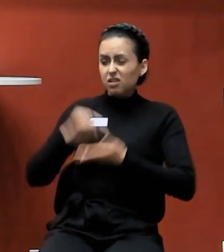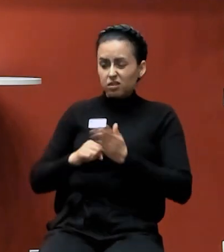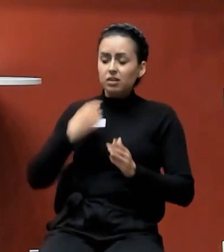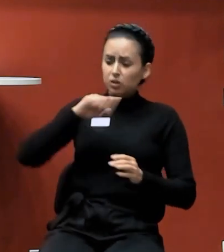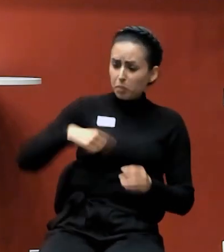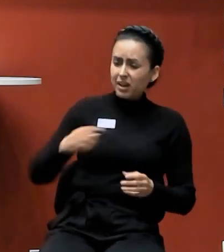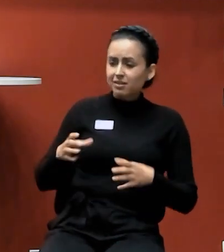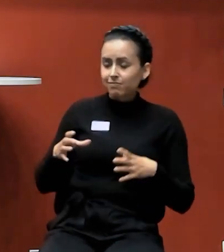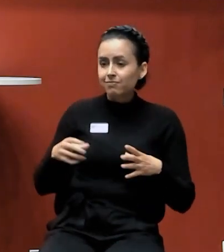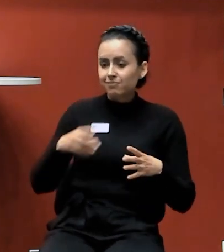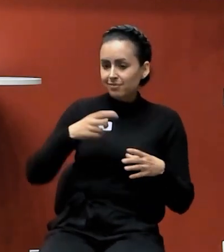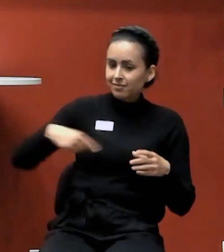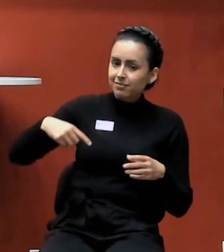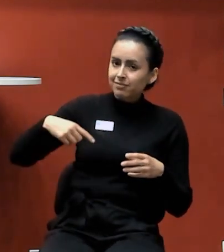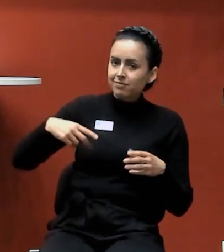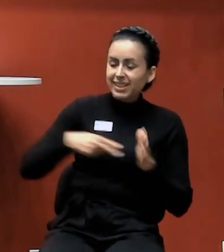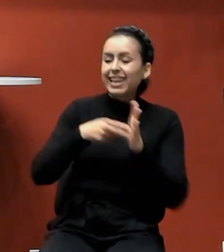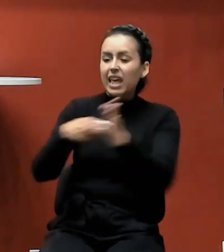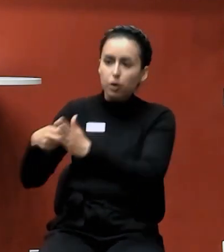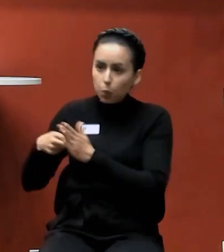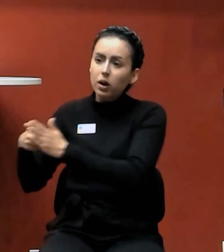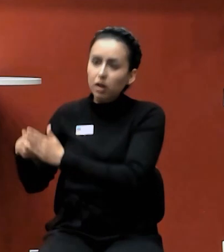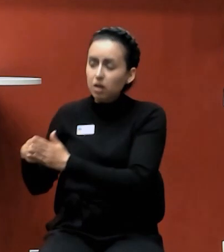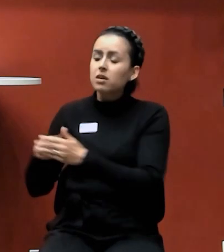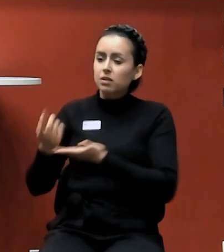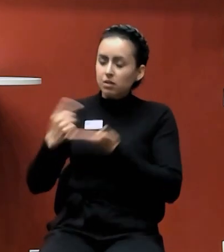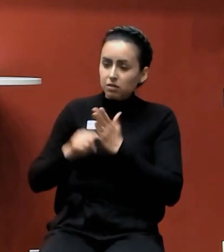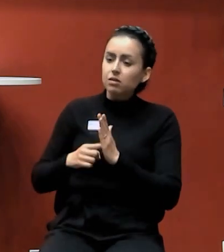tour, and we bring awareness regarding